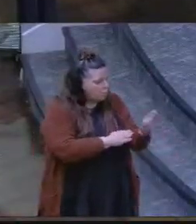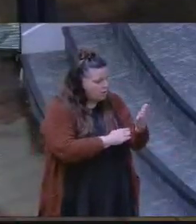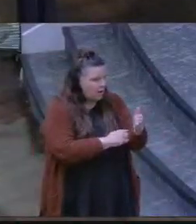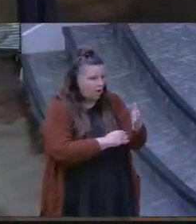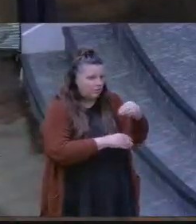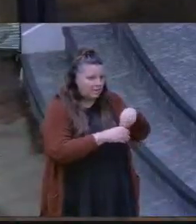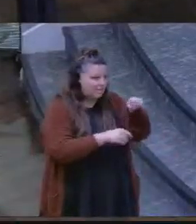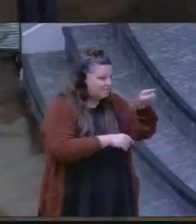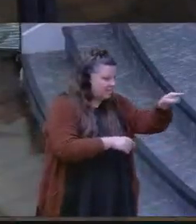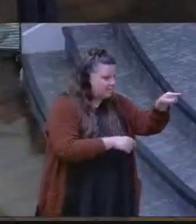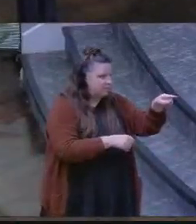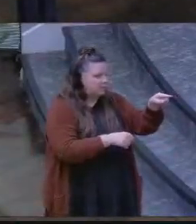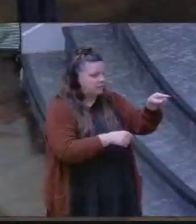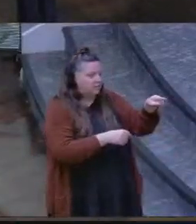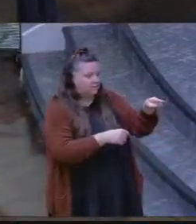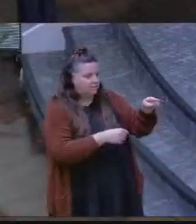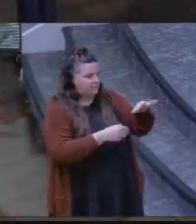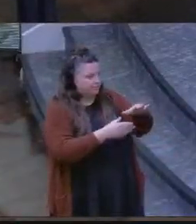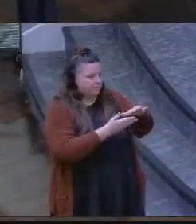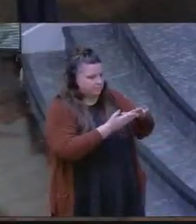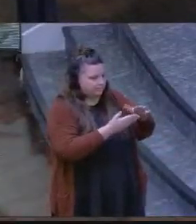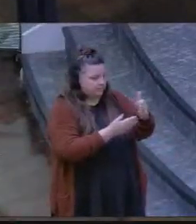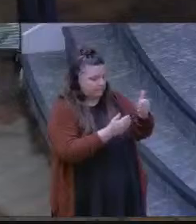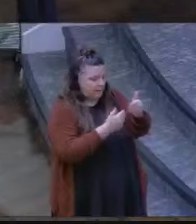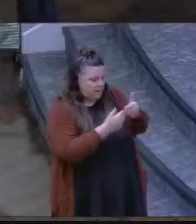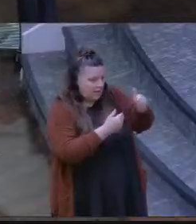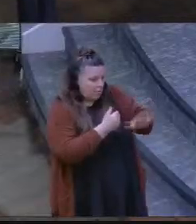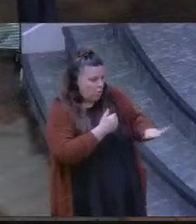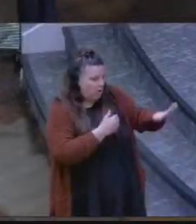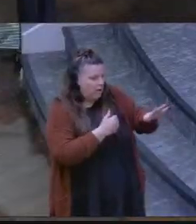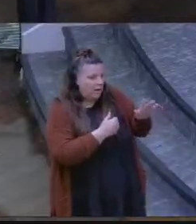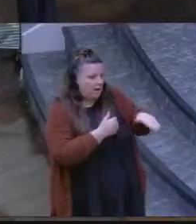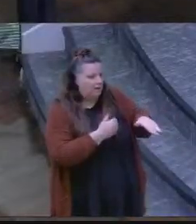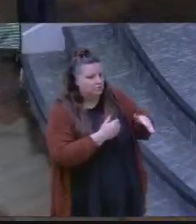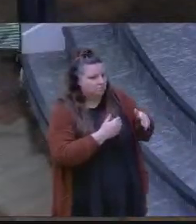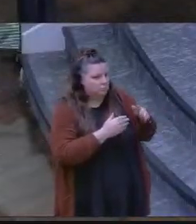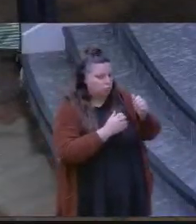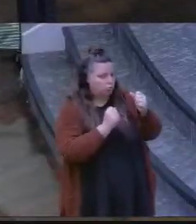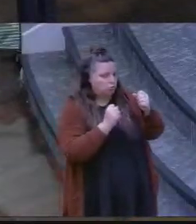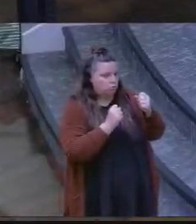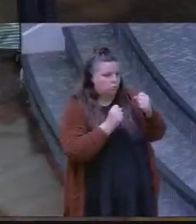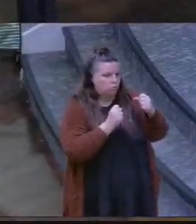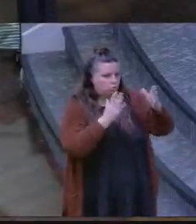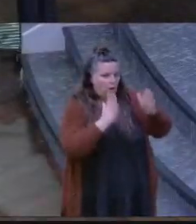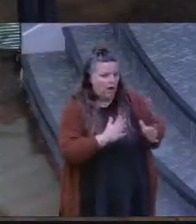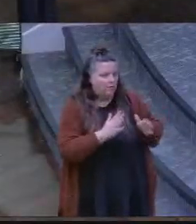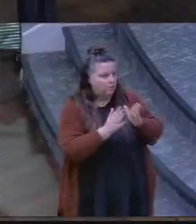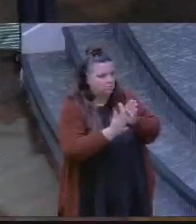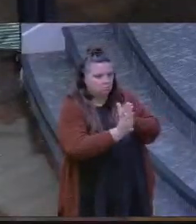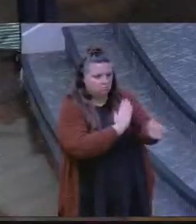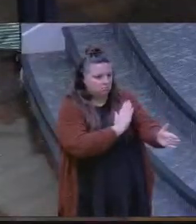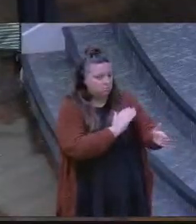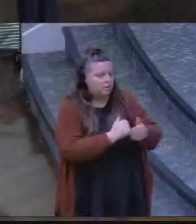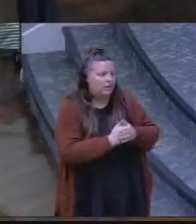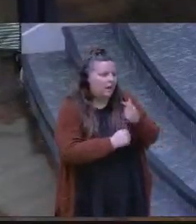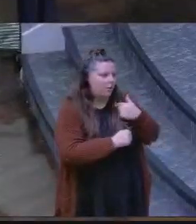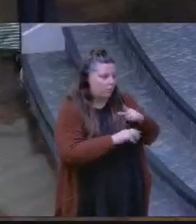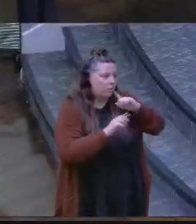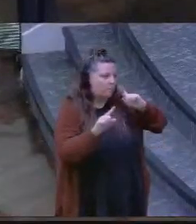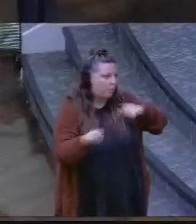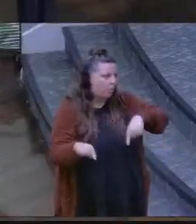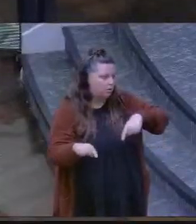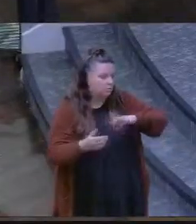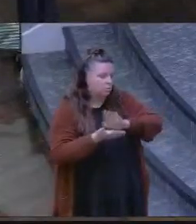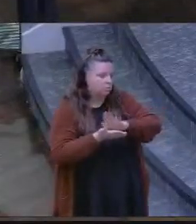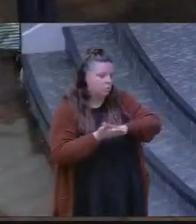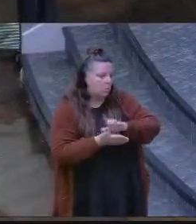such neighborhood and this guy was right by me. Okay. Those things we report to our school police as well. Okay. All right. Yeah, I